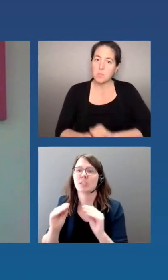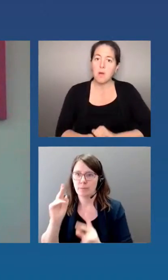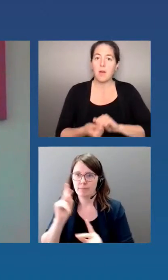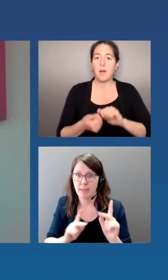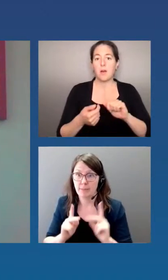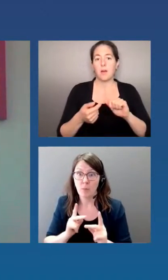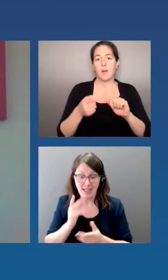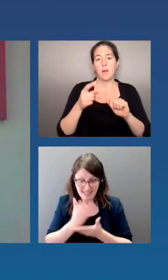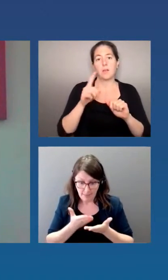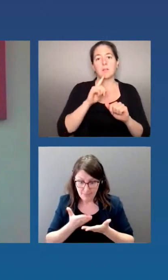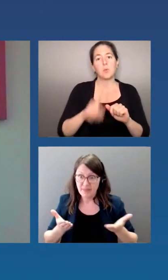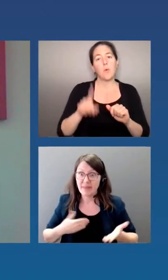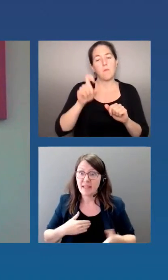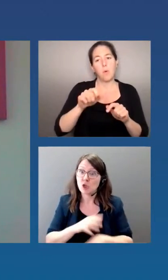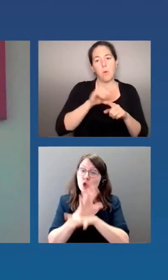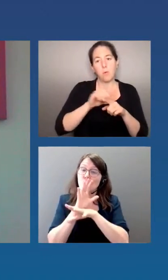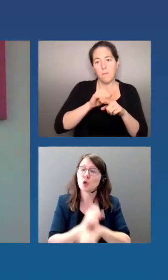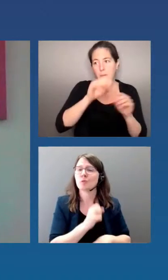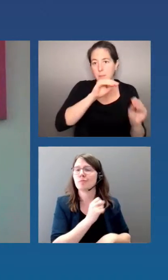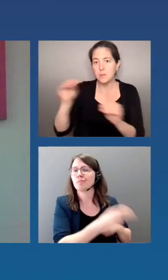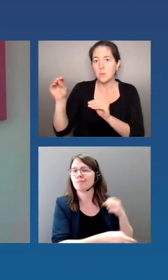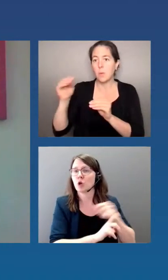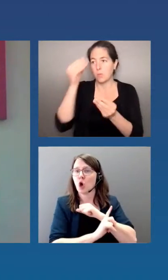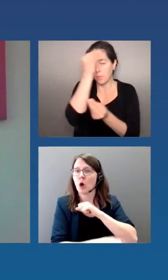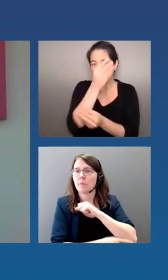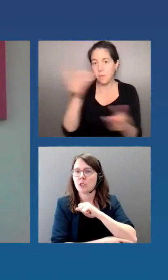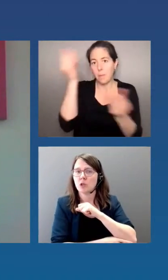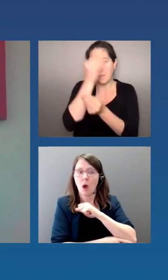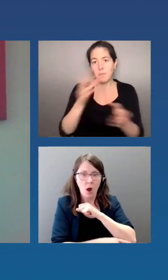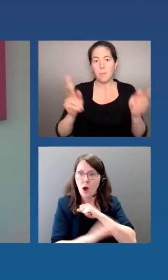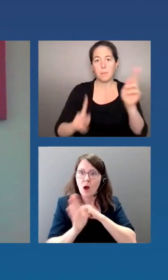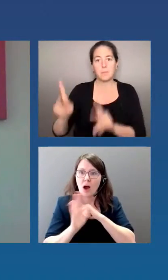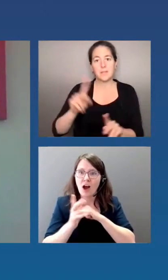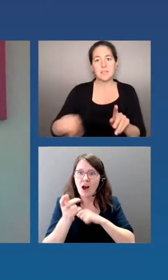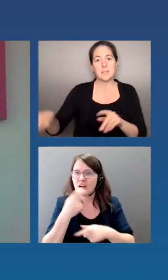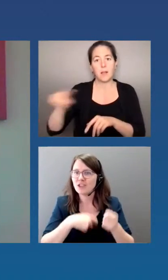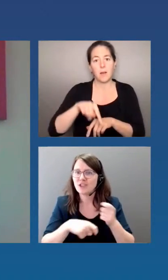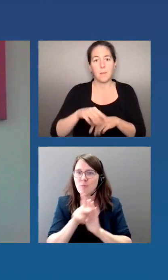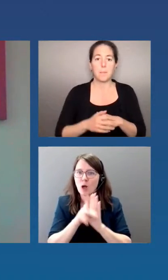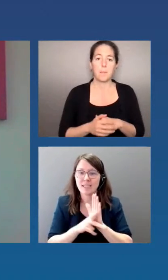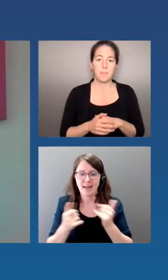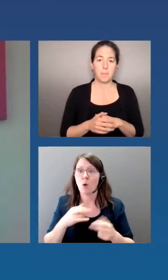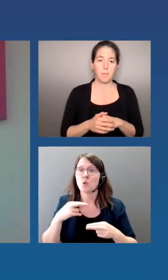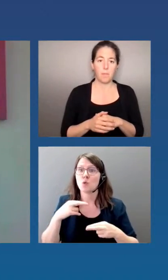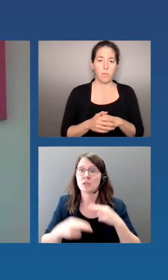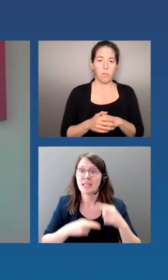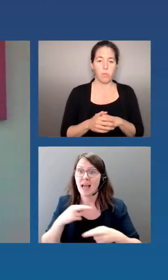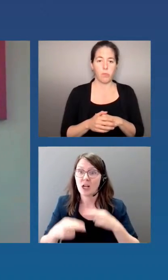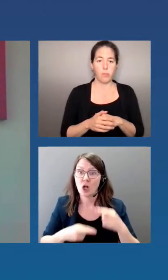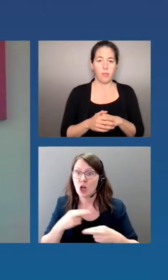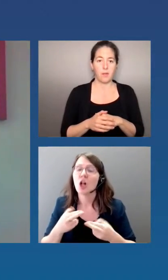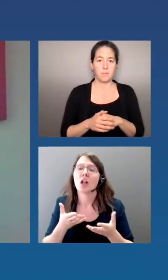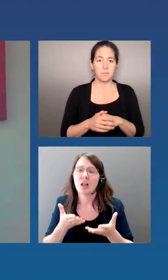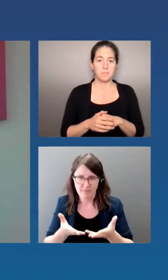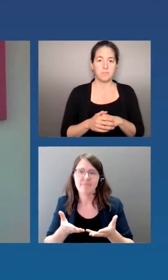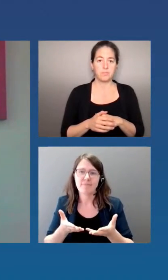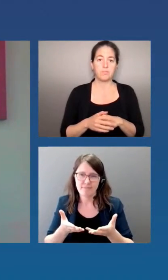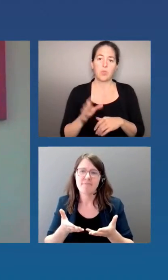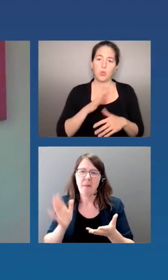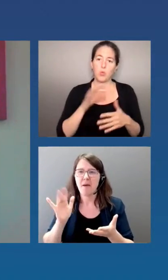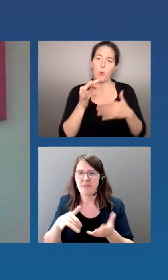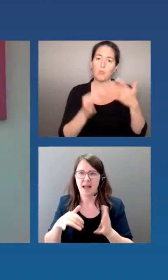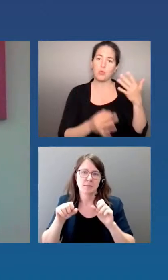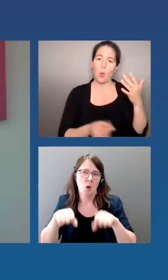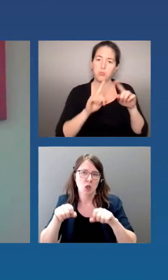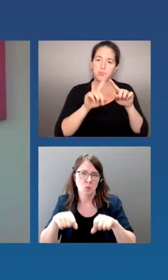garbage stream. If we're now introducing an opportunity to recycle it, there's a number of different options that look at those opportunities as well.